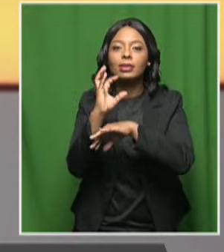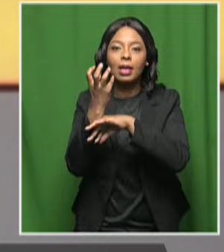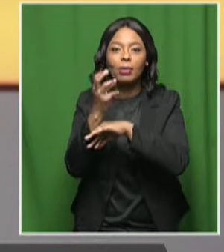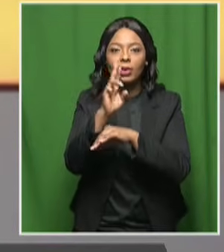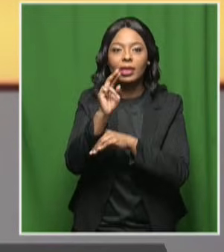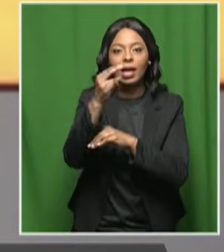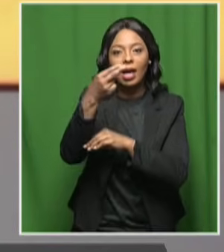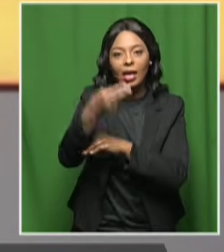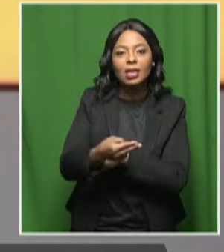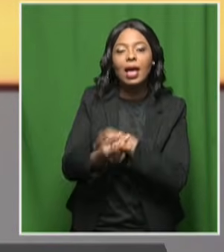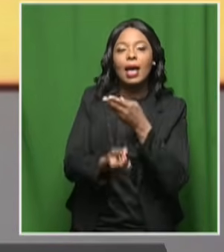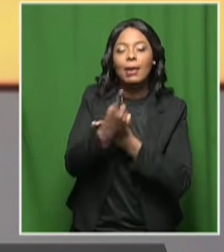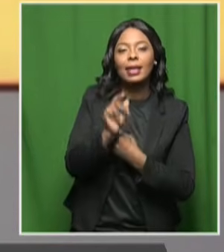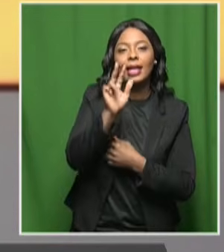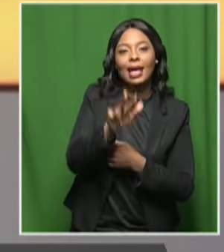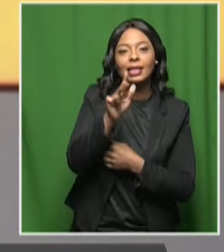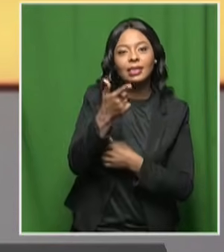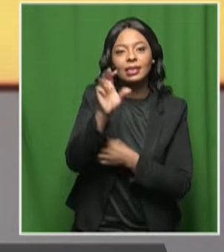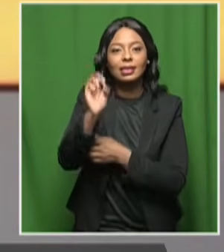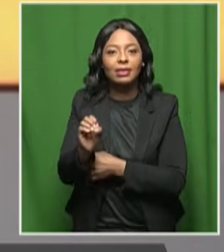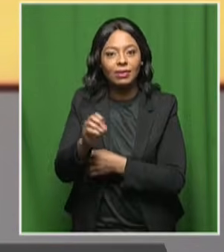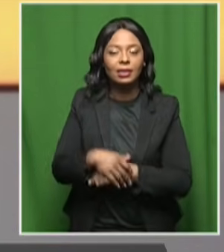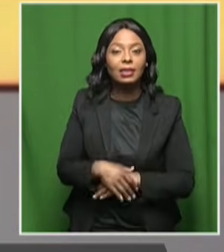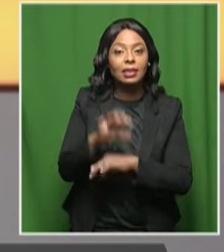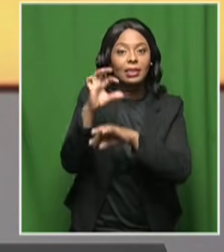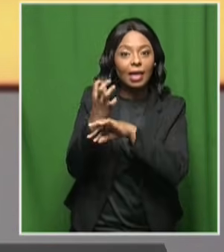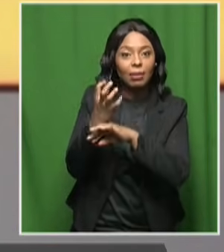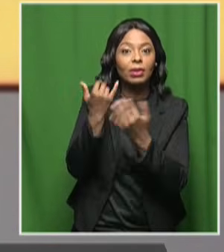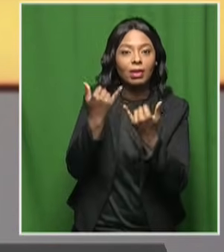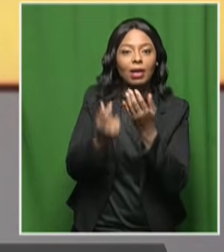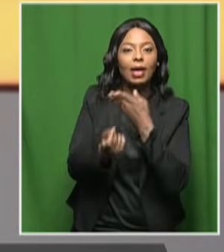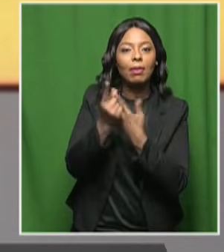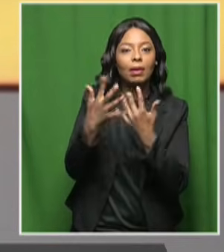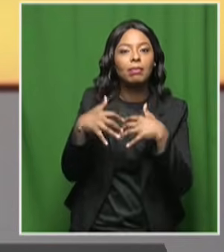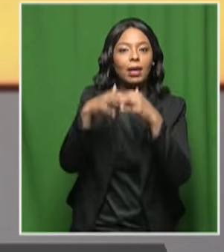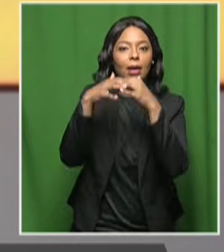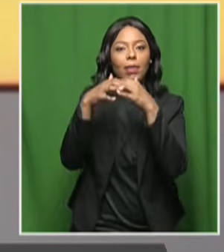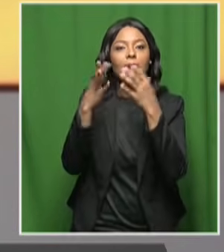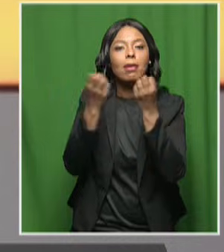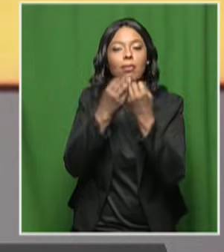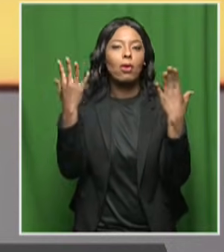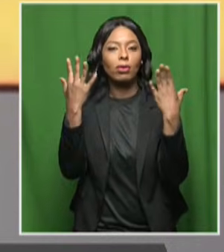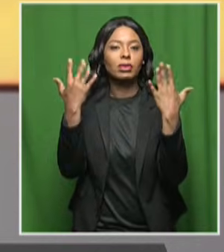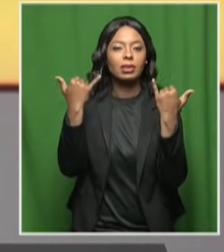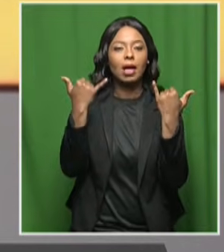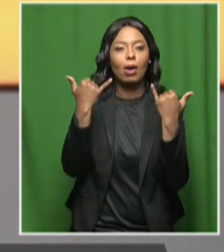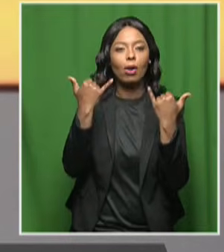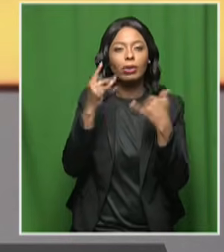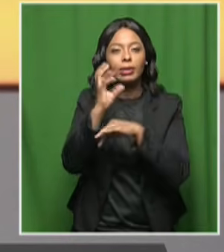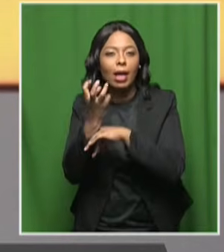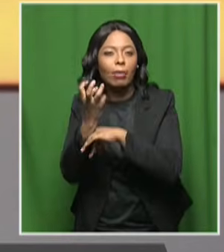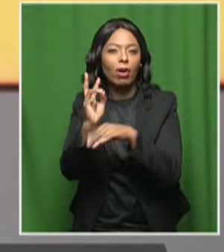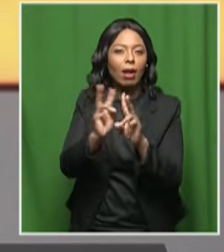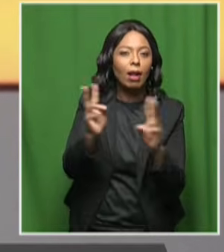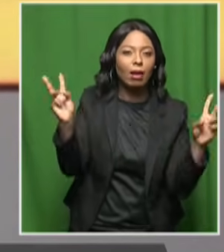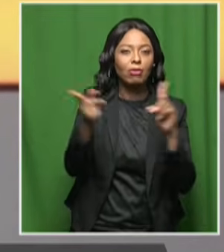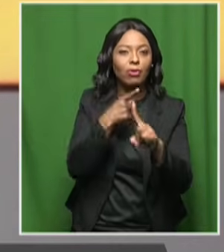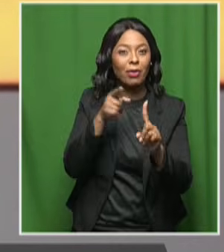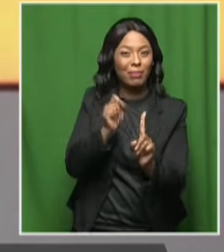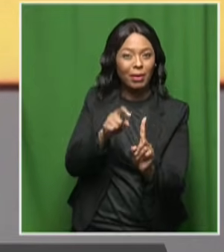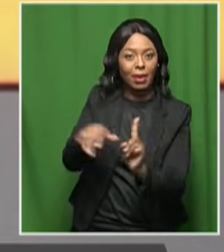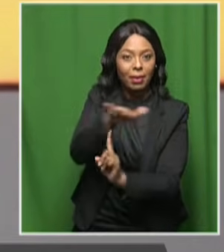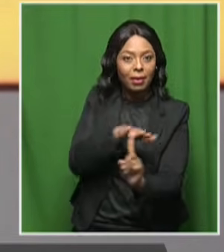in the 1870s. And that diamond rush led to the creation of the biggest man-made hole in the world. Millions of carats of diamonds were extracted from its depths,